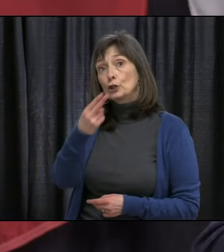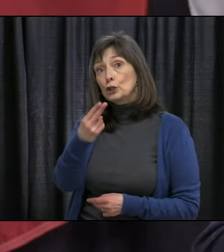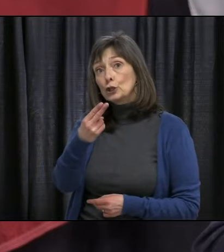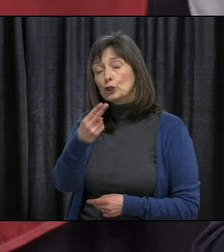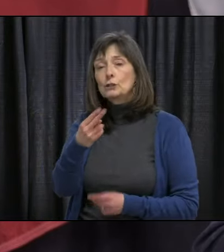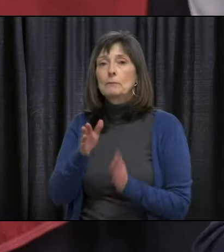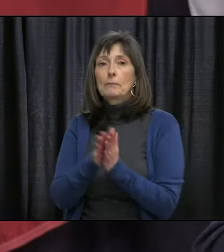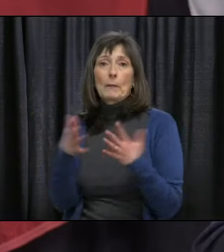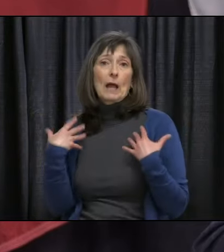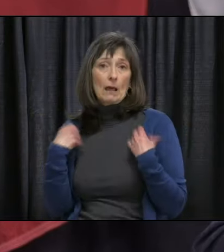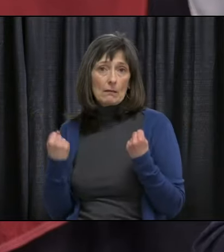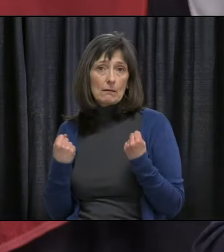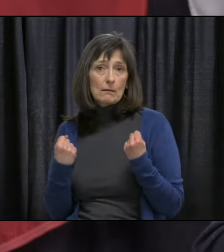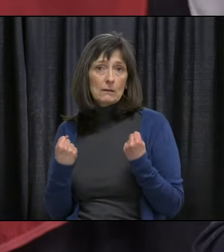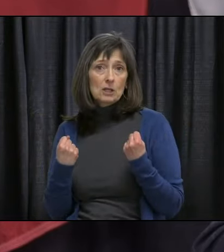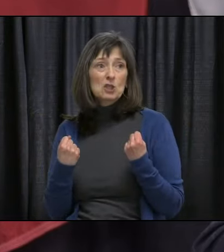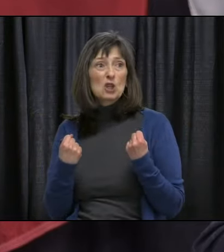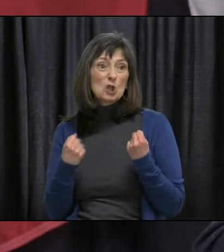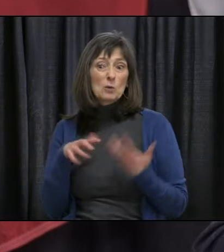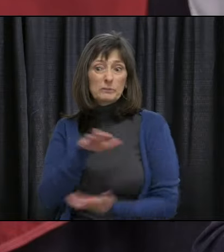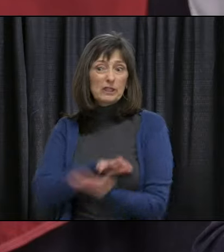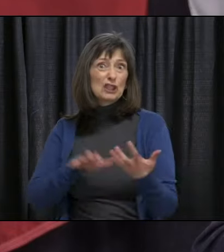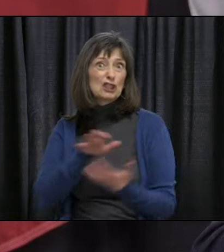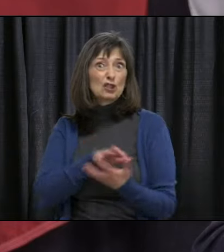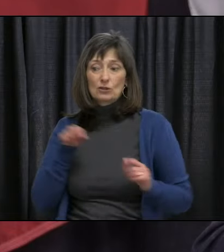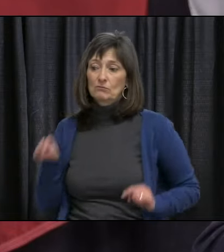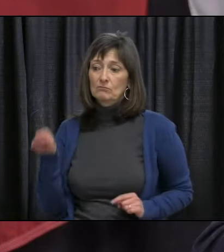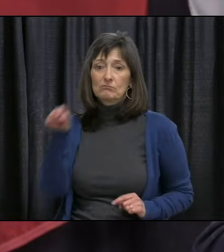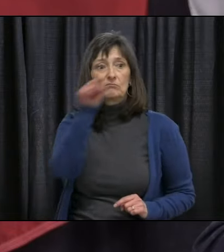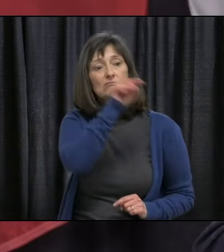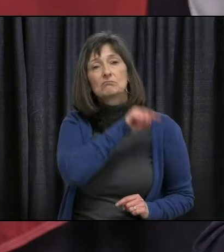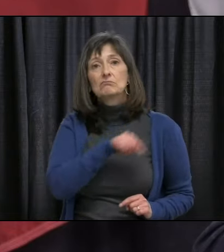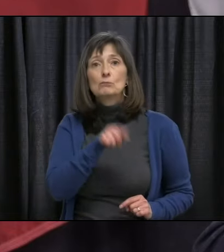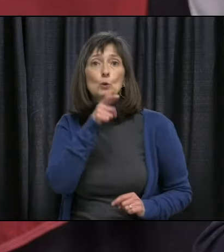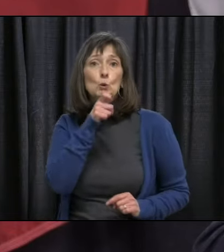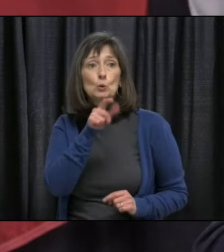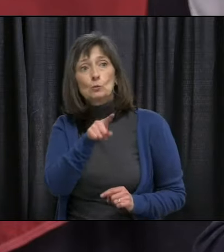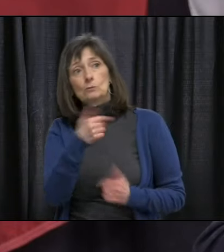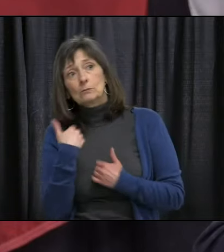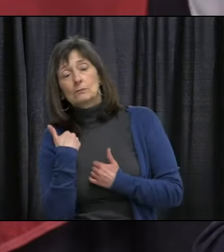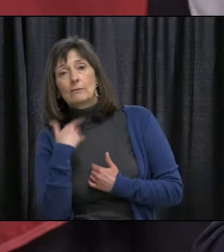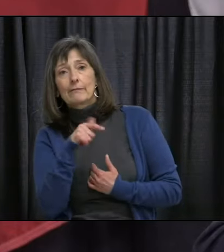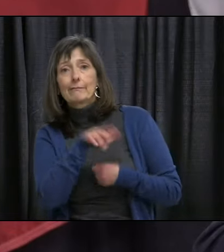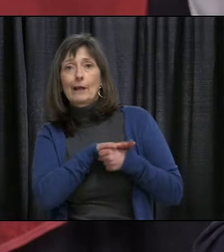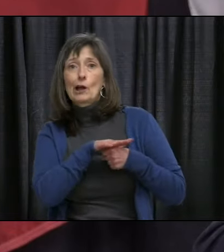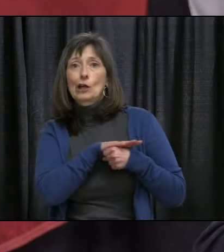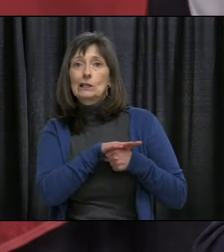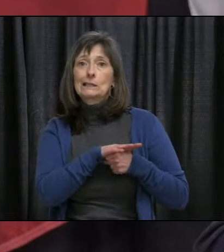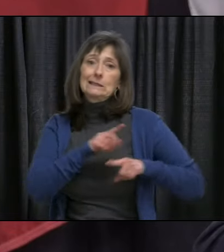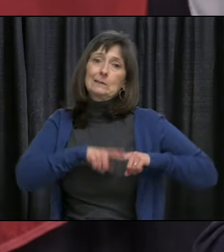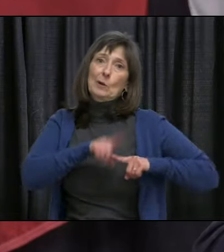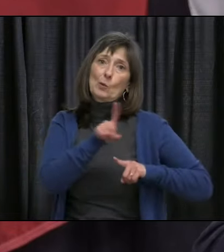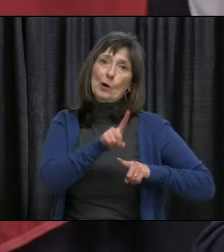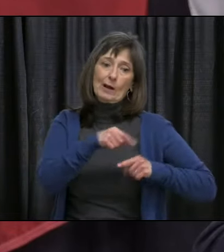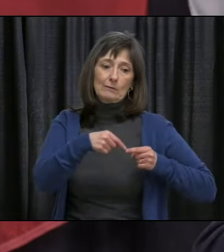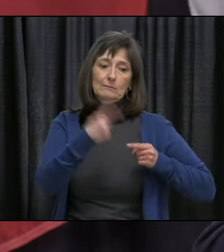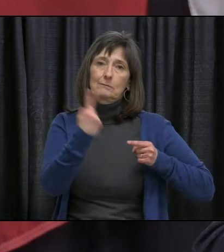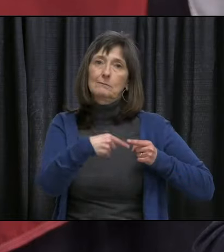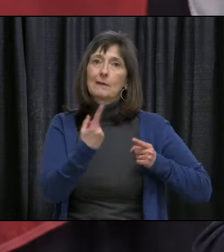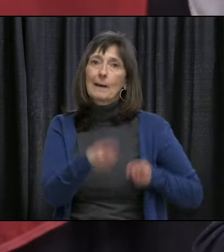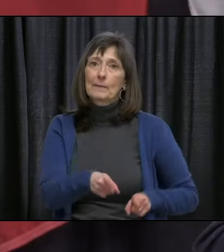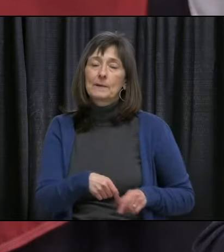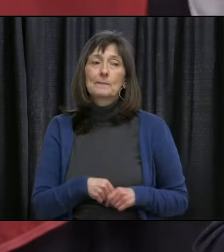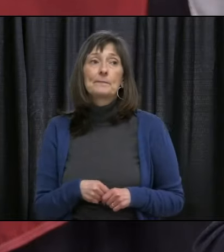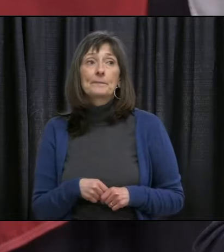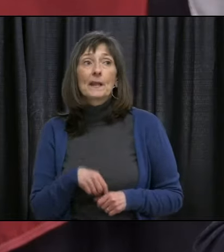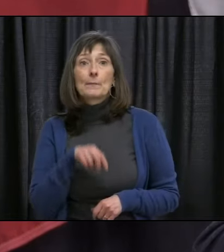some public health officials as well. So it's a combination of people depending on where that point of entry would be. But the